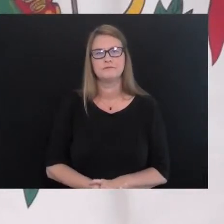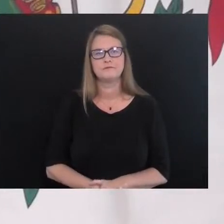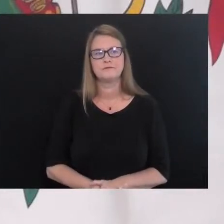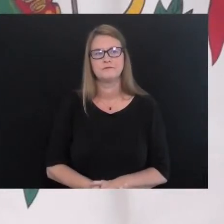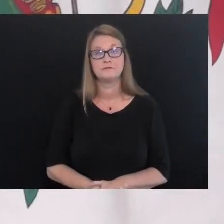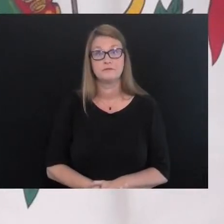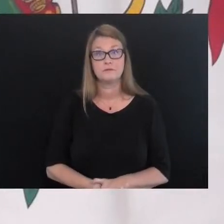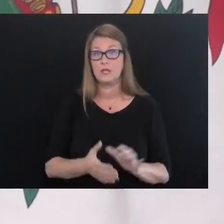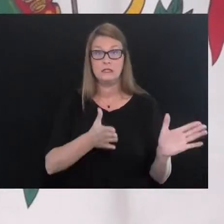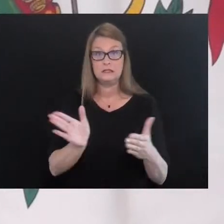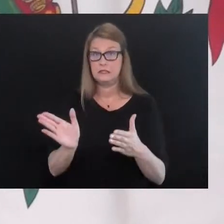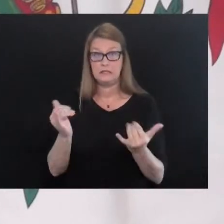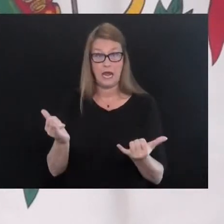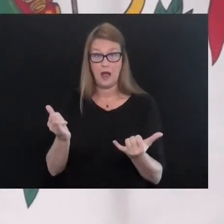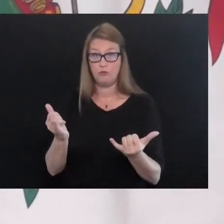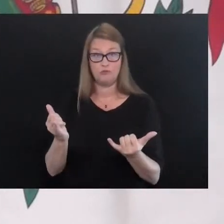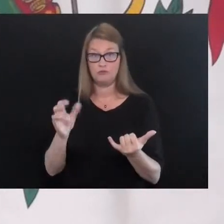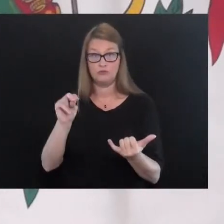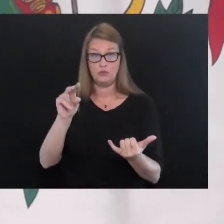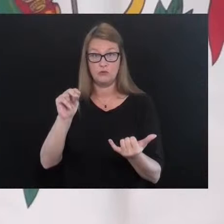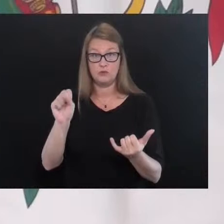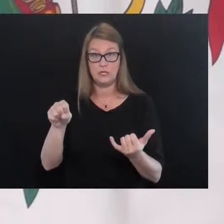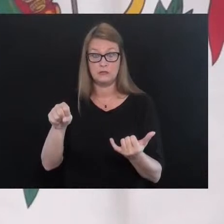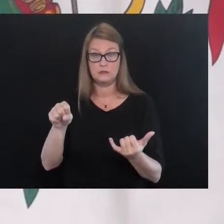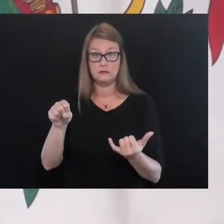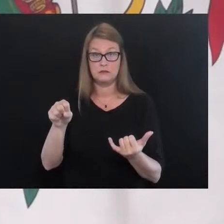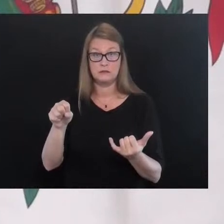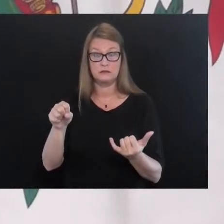Are we going to go to that now, Jordan?